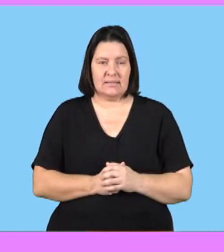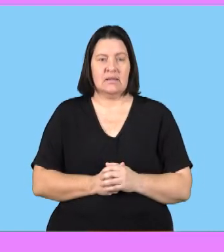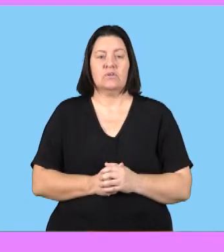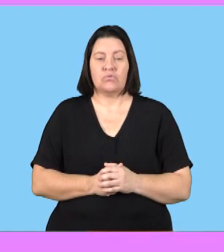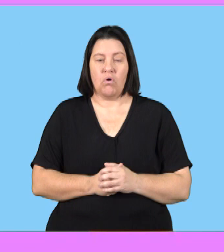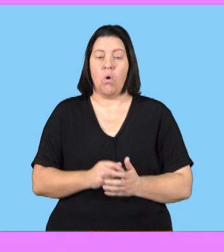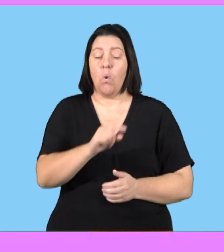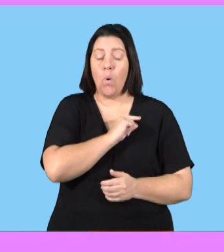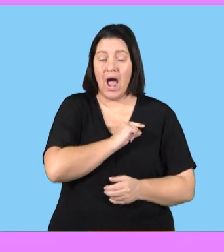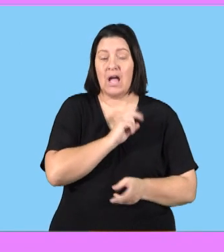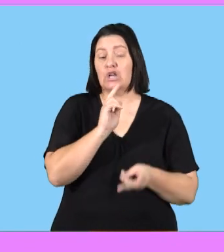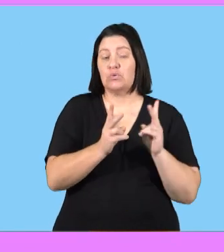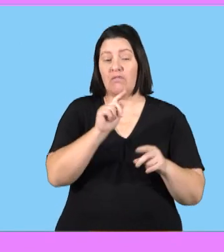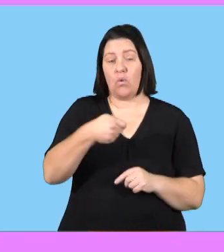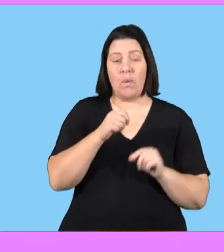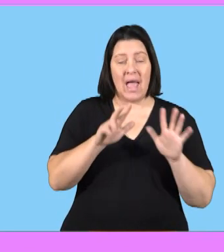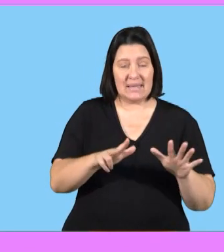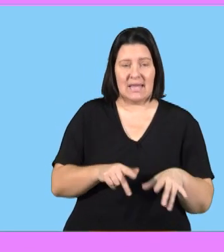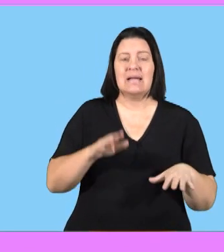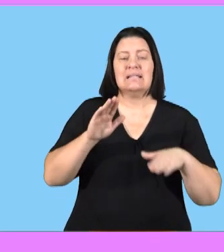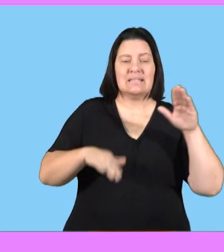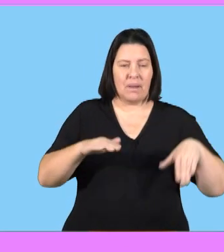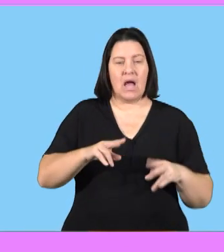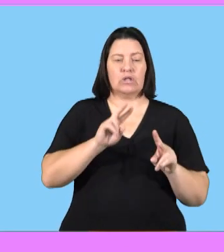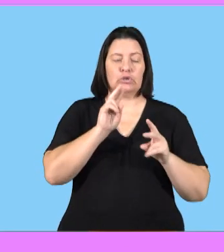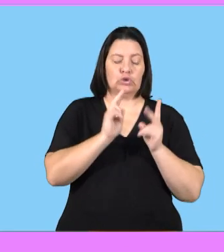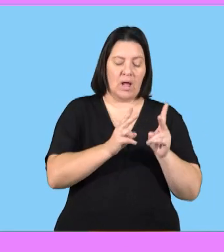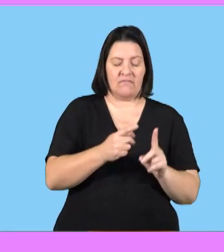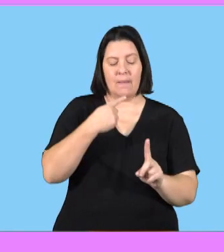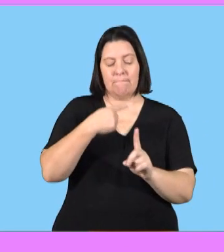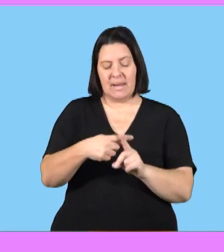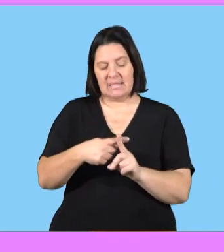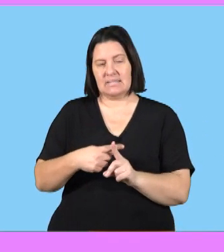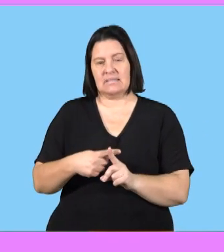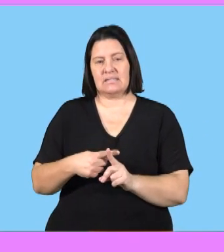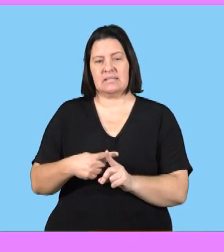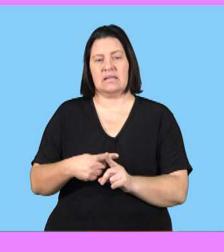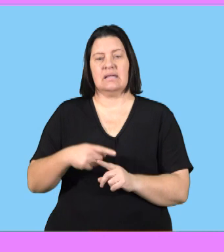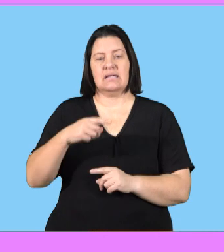12,8. So because 12,8 is similar to 12 plus